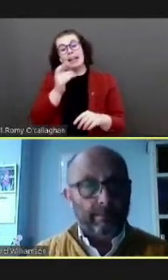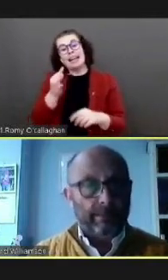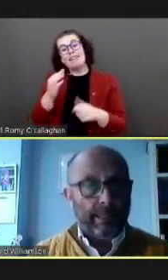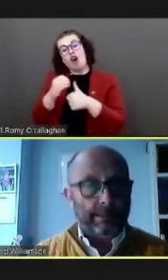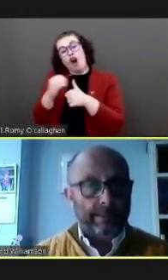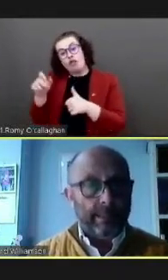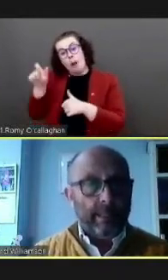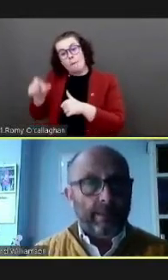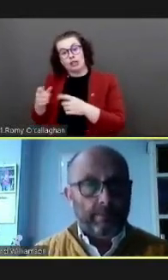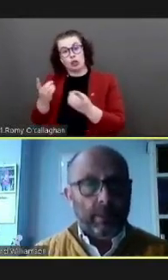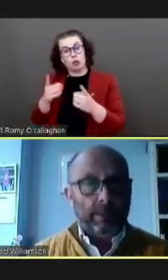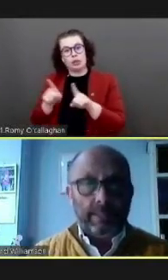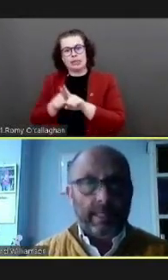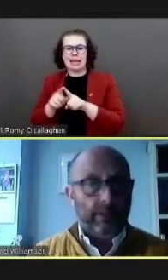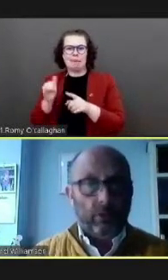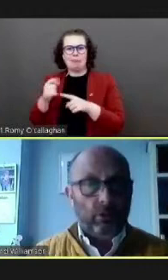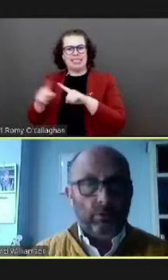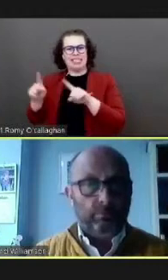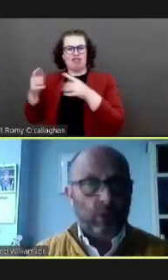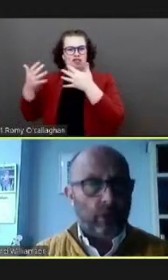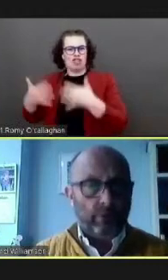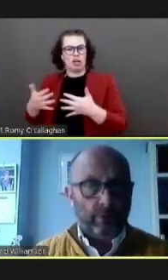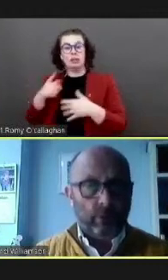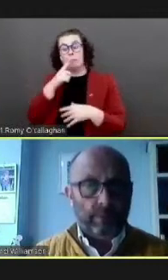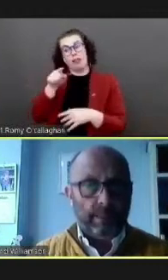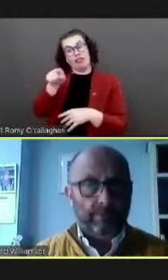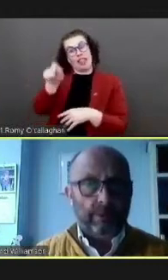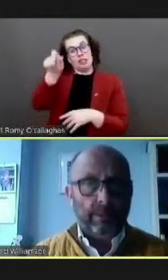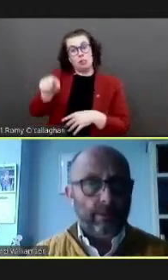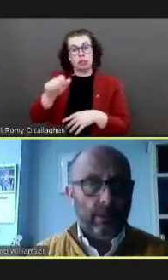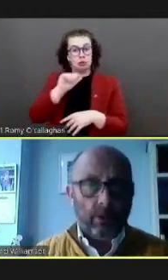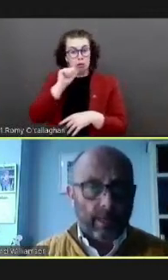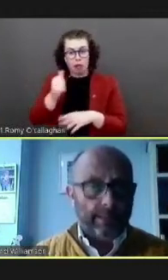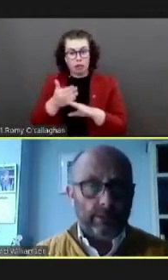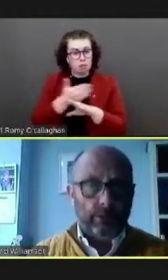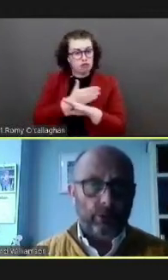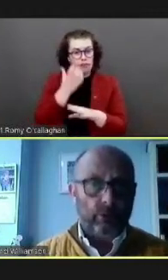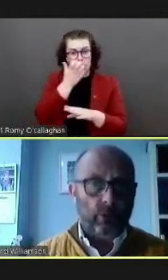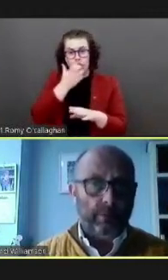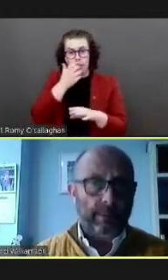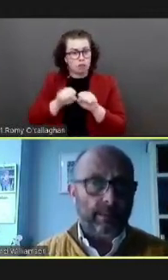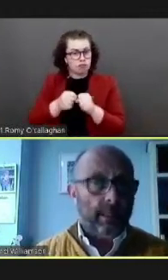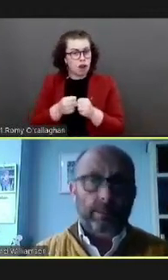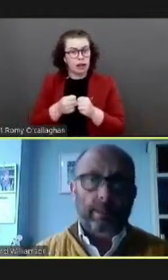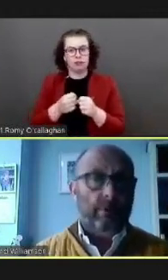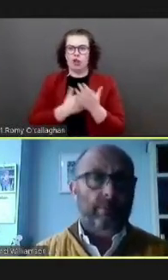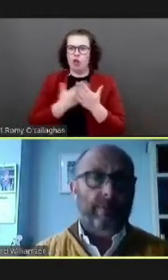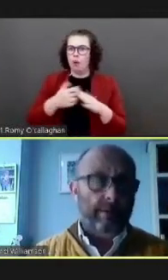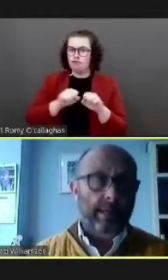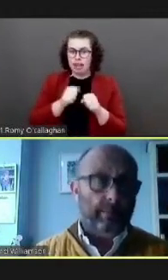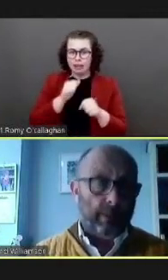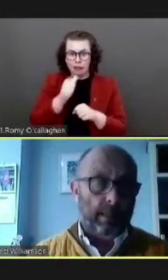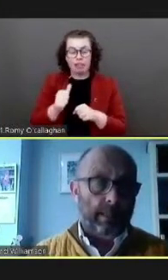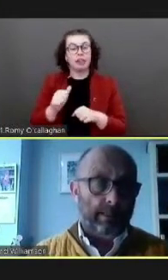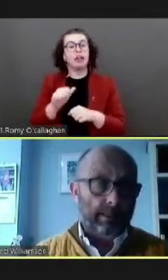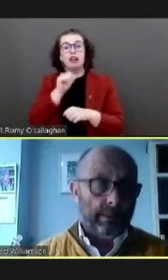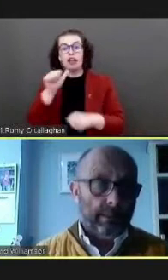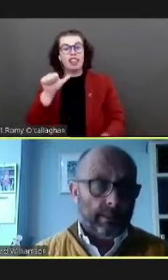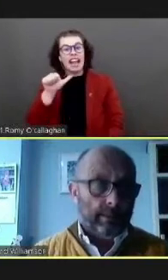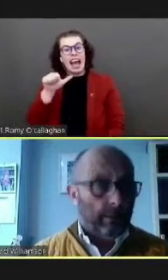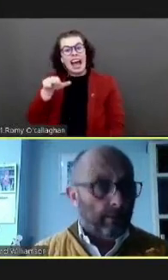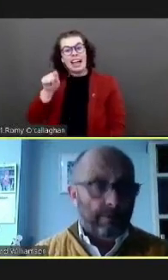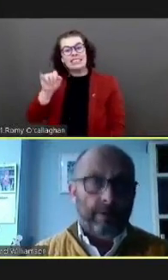this circumstance, the person had no pro-criminal beliefs, no antisocial groupings. They were very